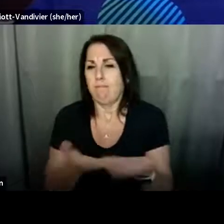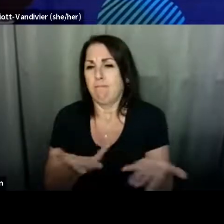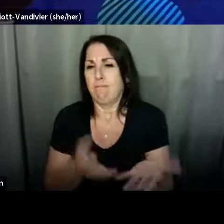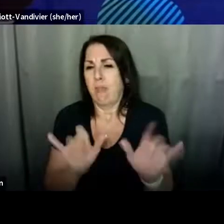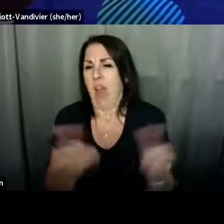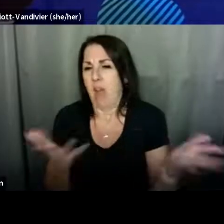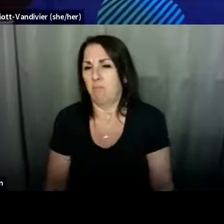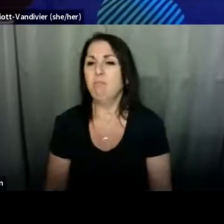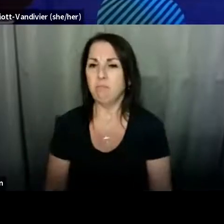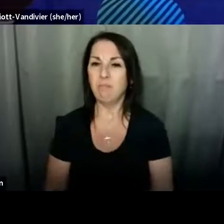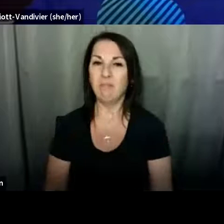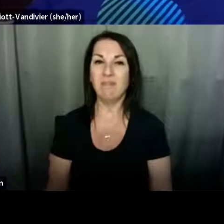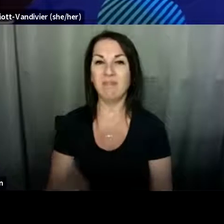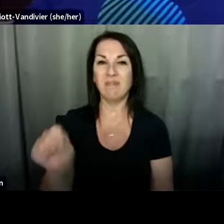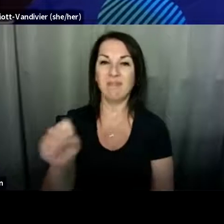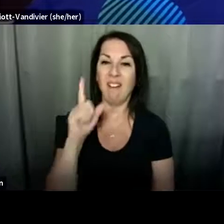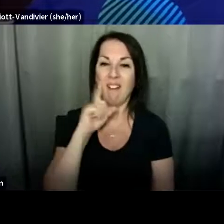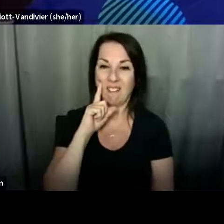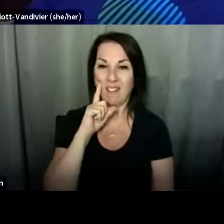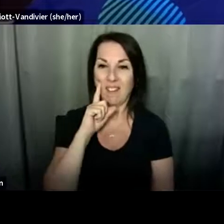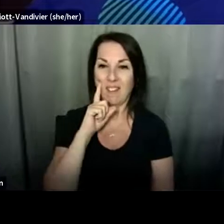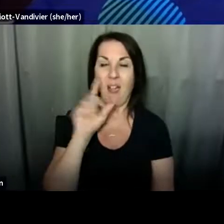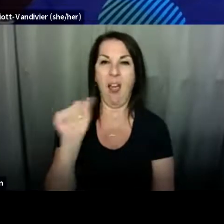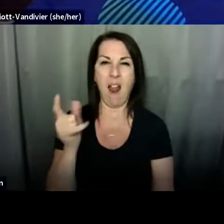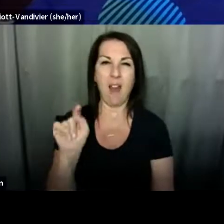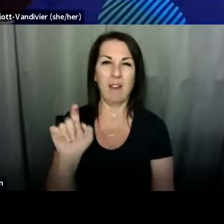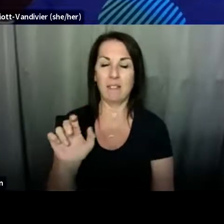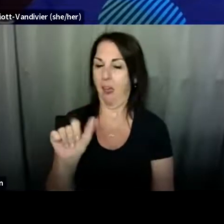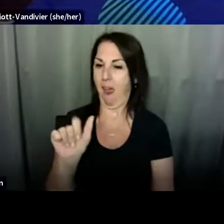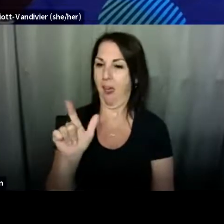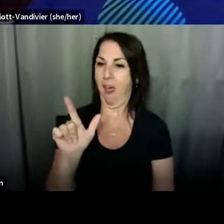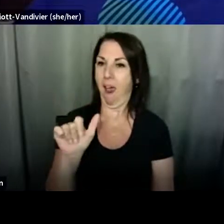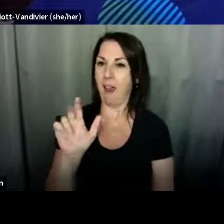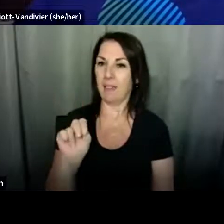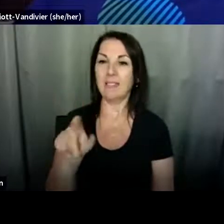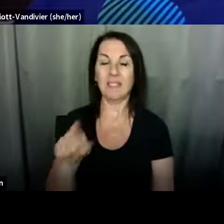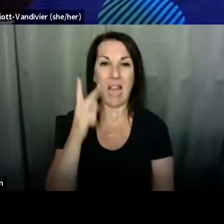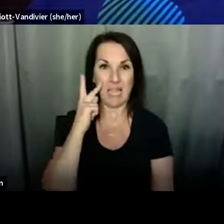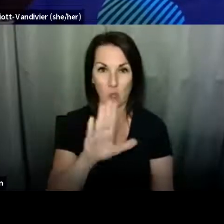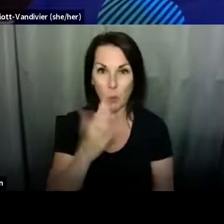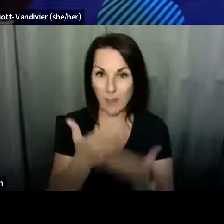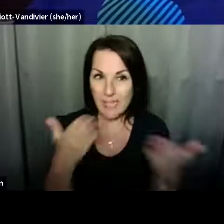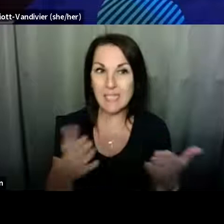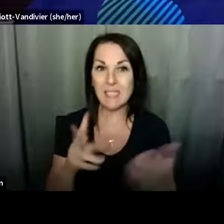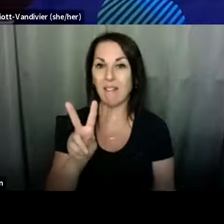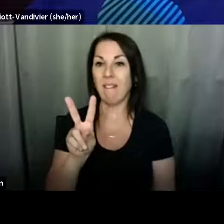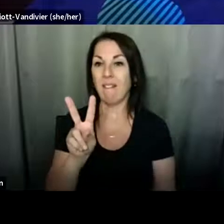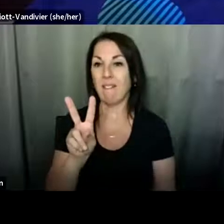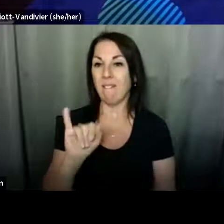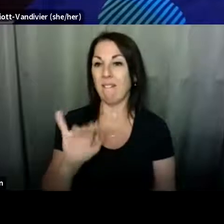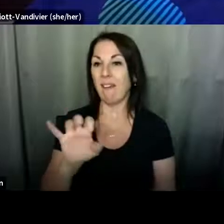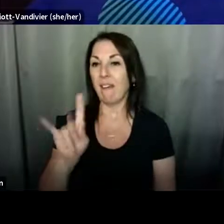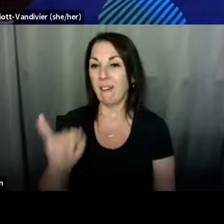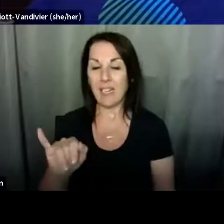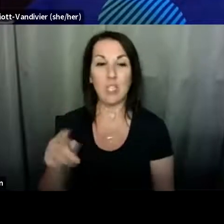Yeah, I just think, just to respond to that, yeah, I think I've seen your stuff. I mean, Vicky showed me. I'm one of the few people who've seen